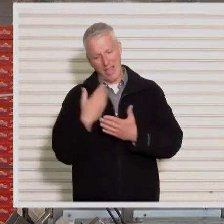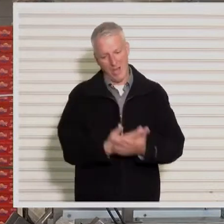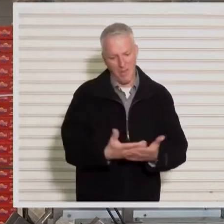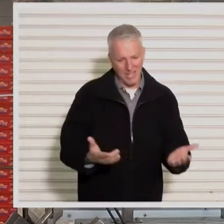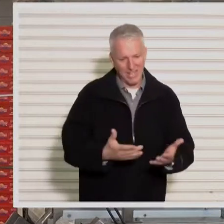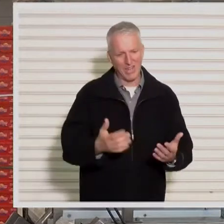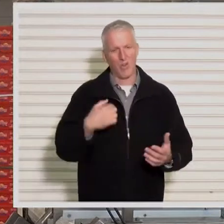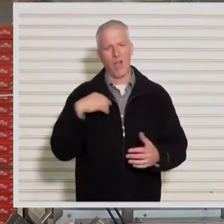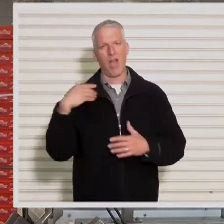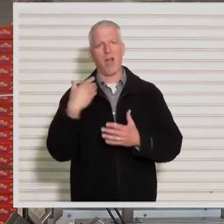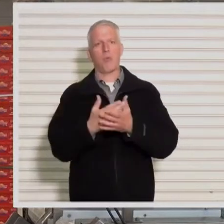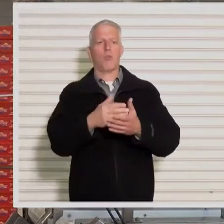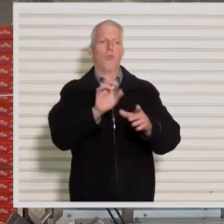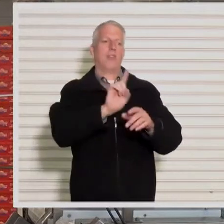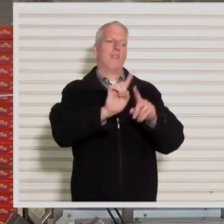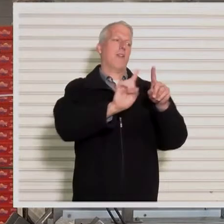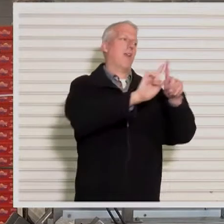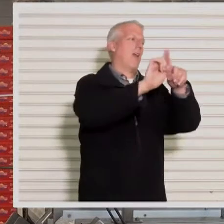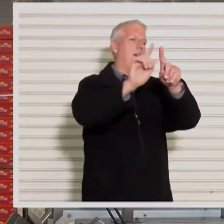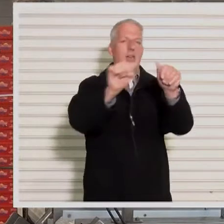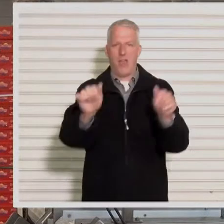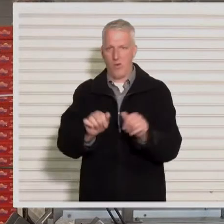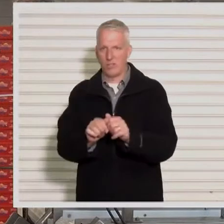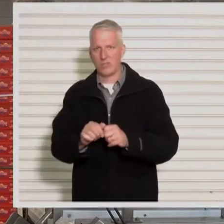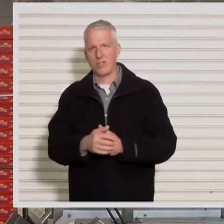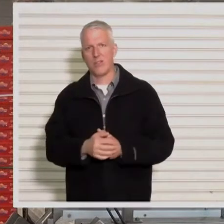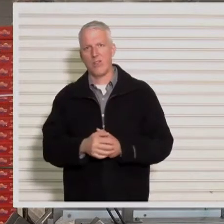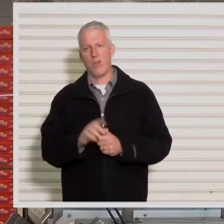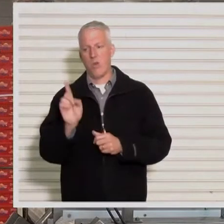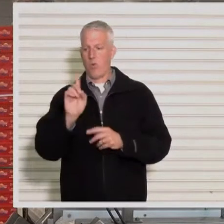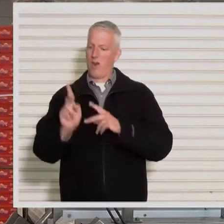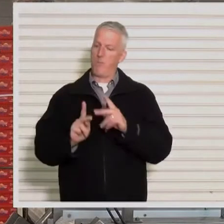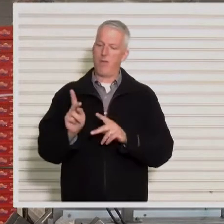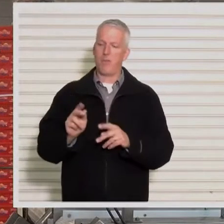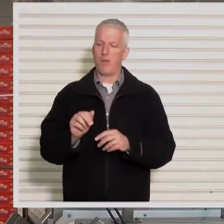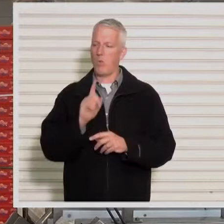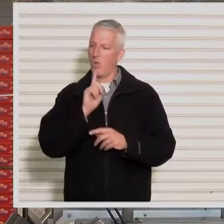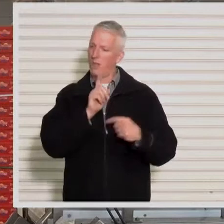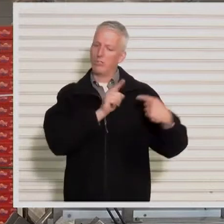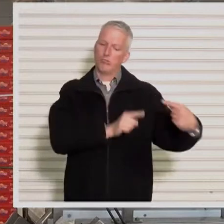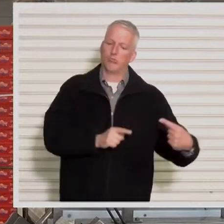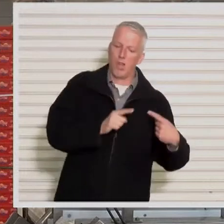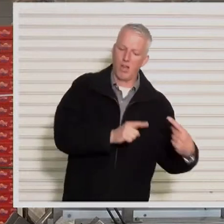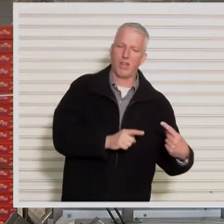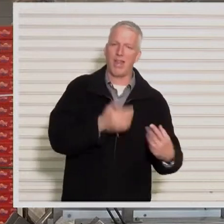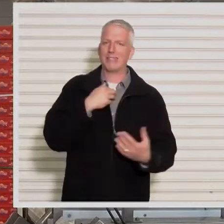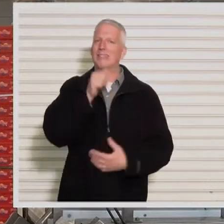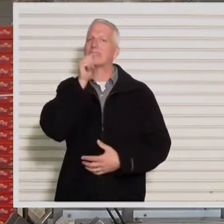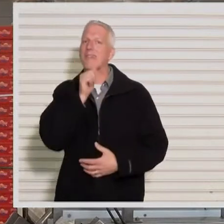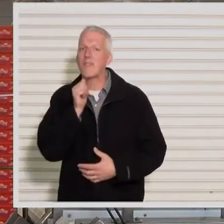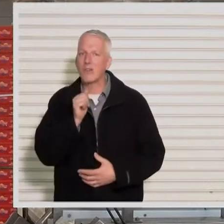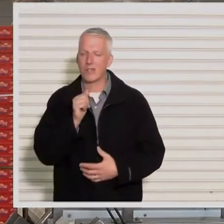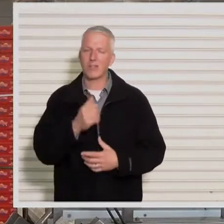the areas in which people are really struggling and suffering.